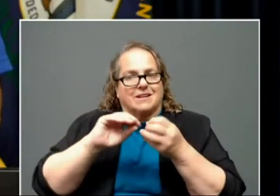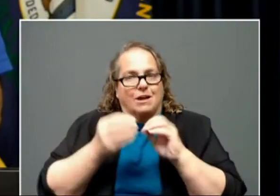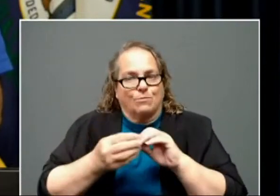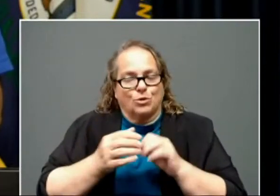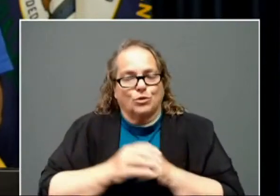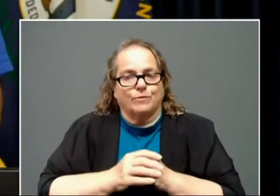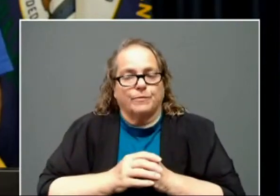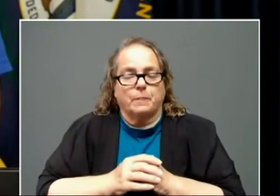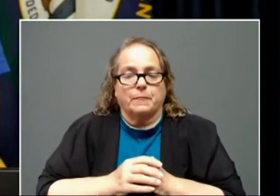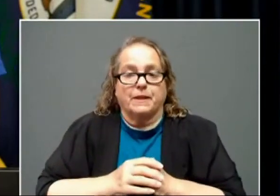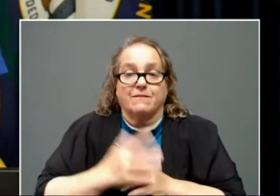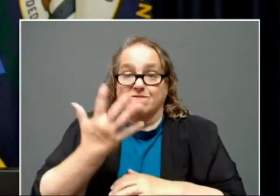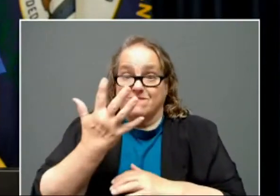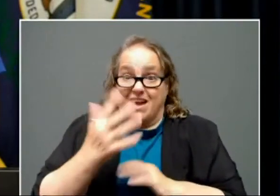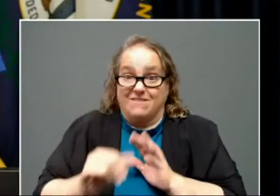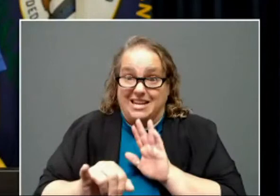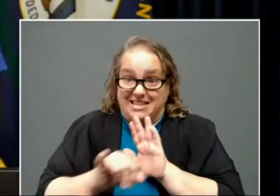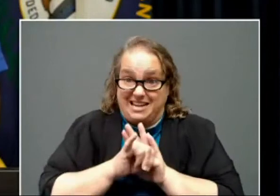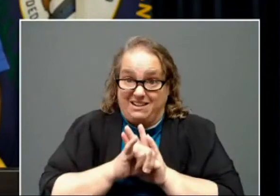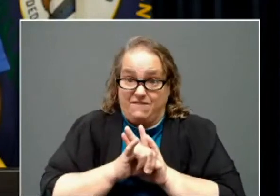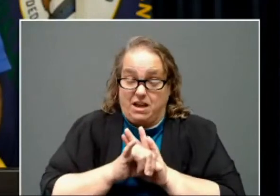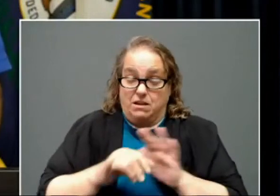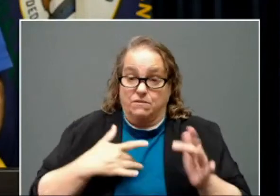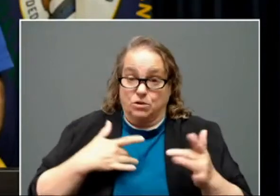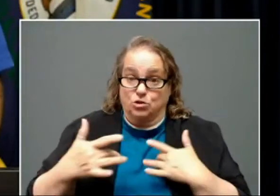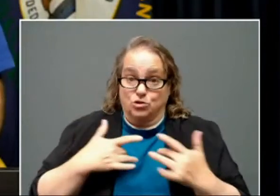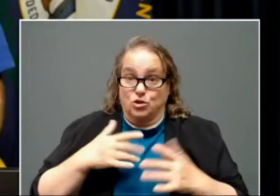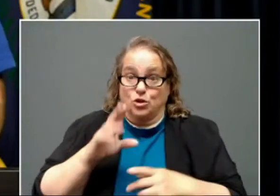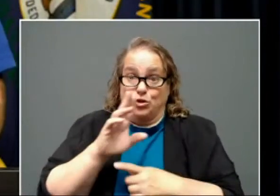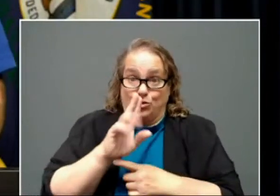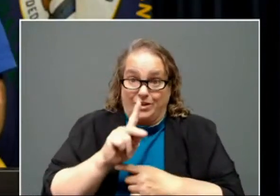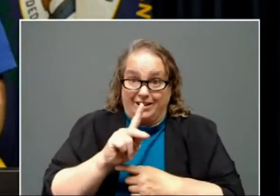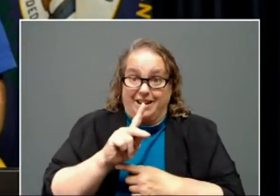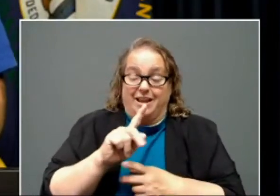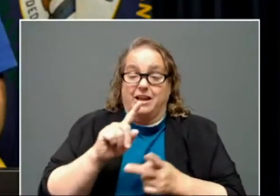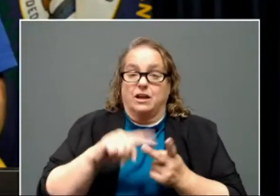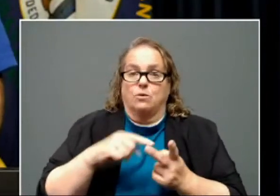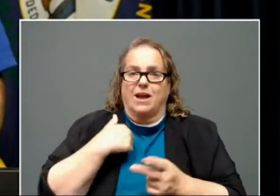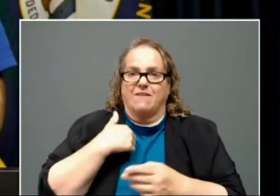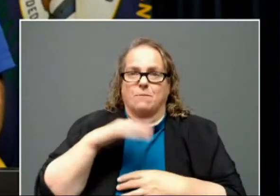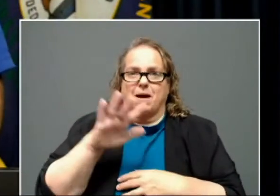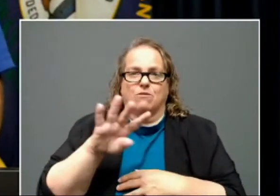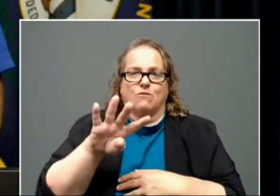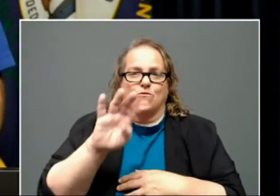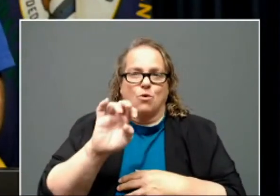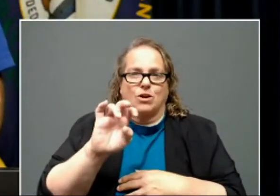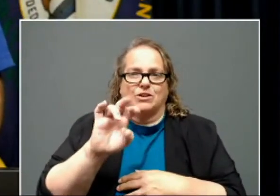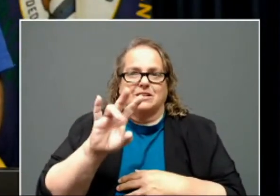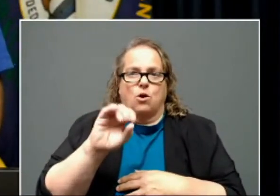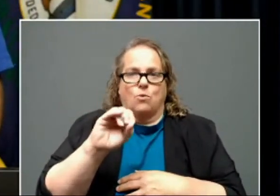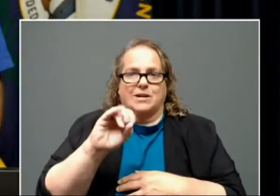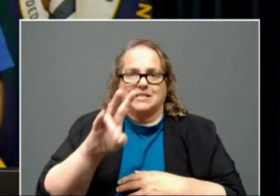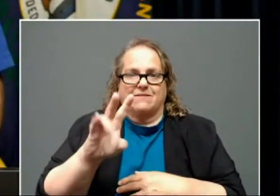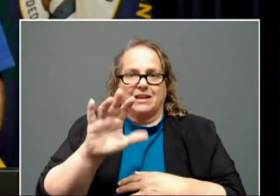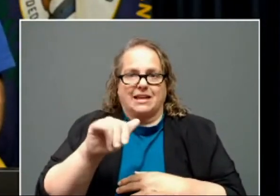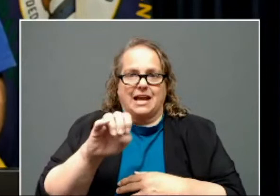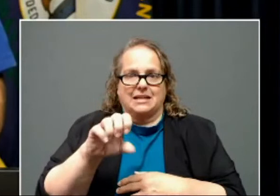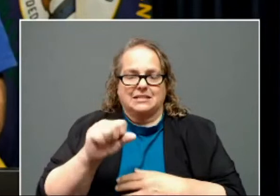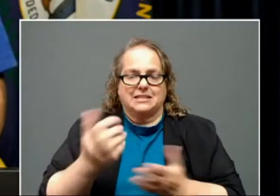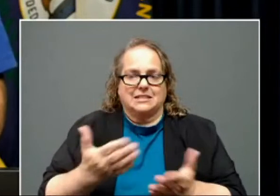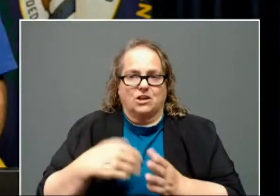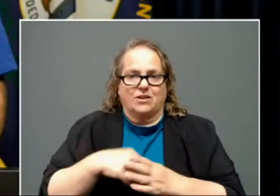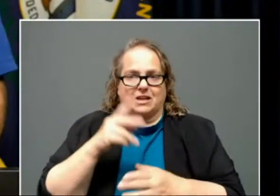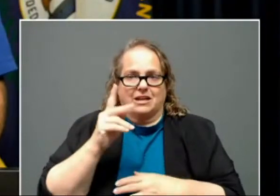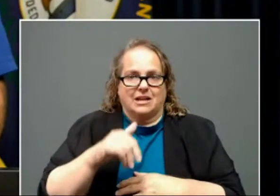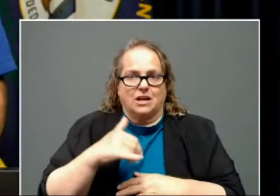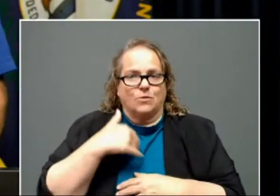5 identified variants of concern, we have at least 407 cases thus far in Kentucky. We know it's a